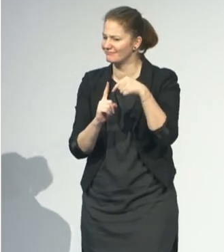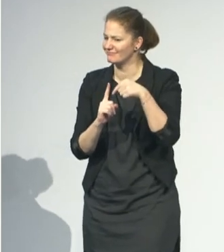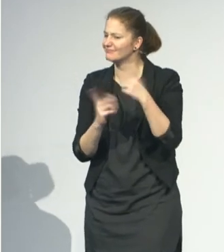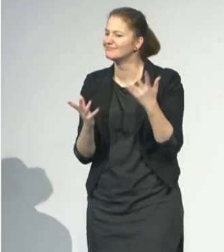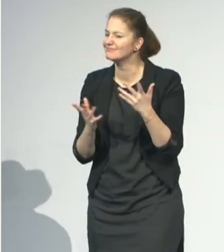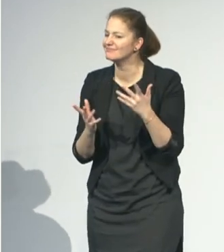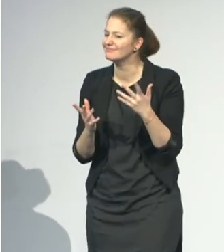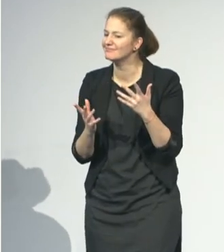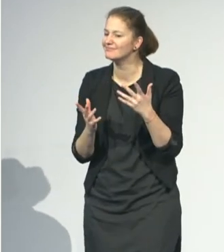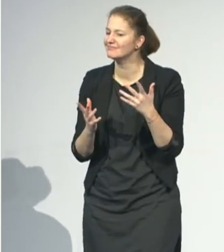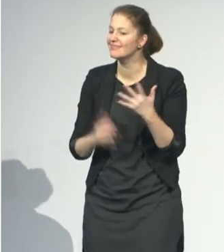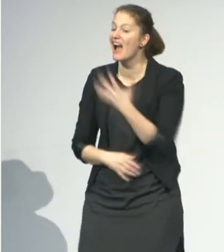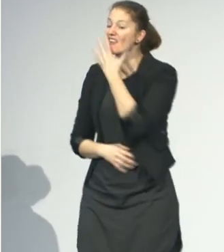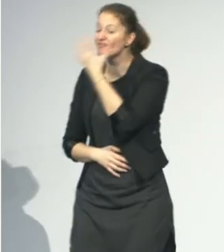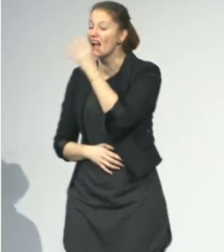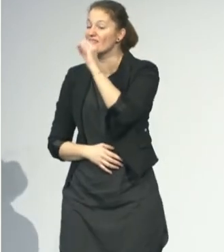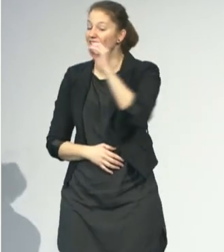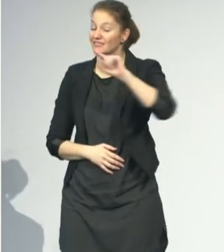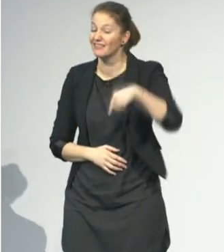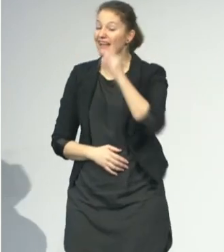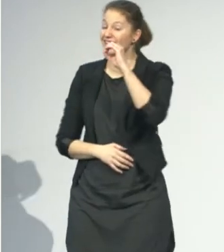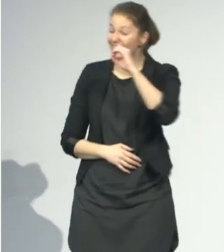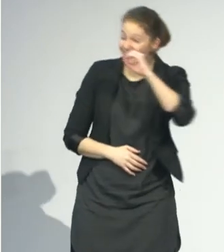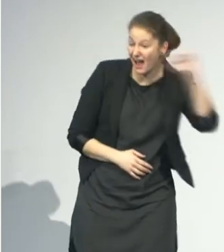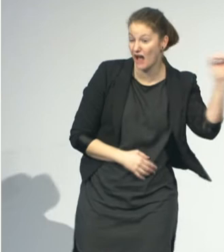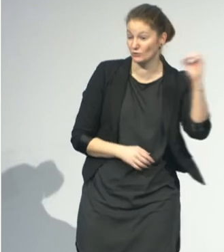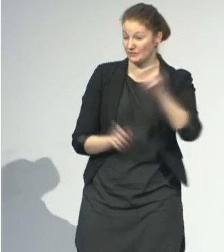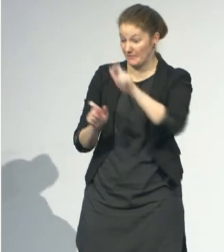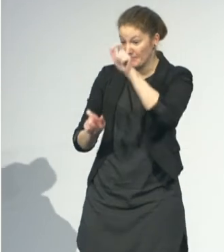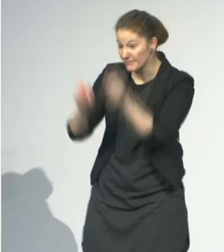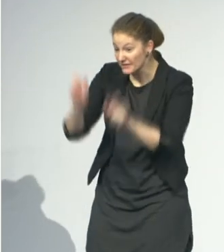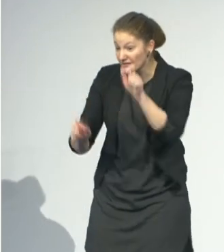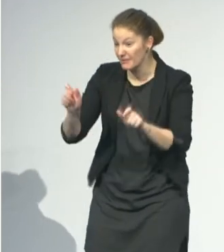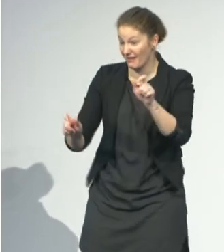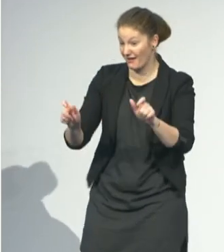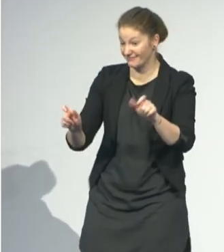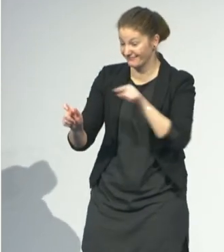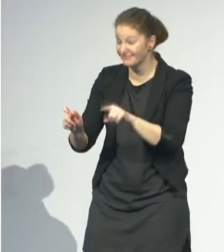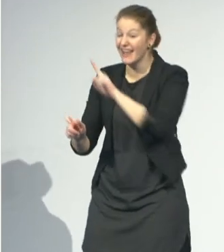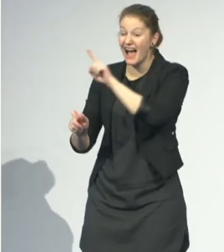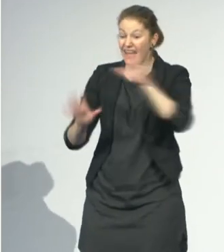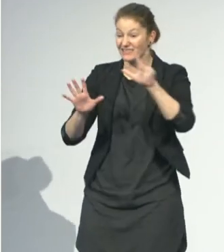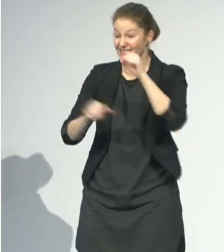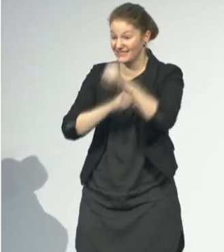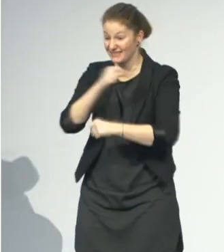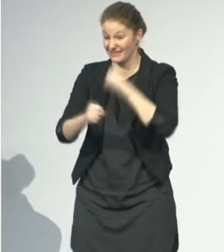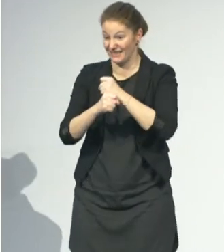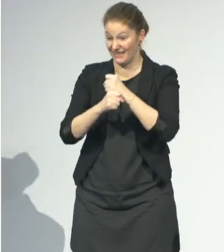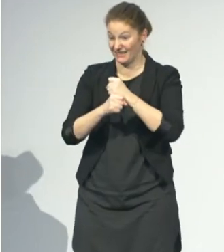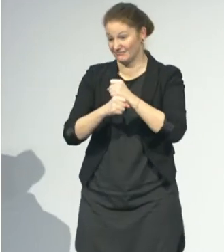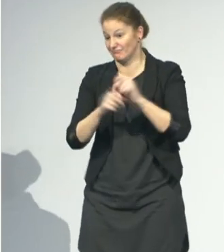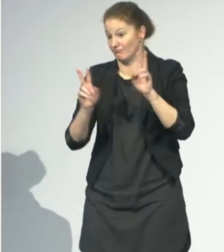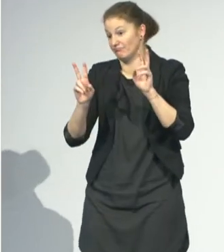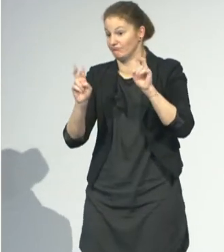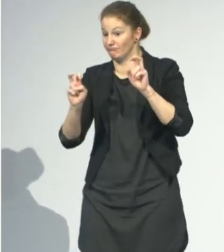500,000 people in 18 years of existence, and that we have already worked in